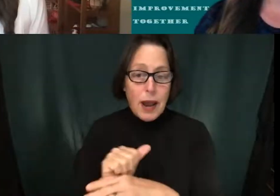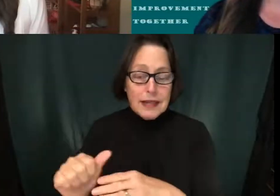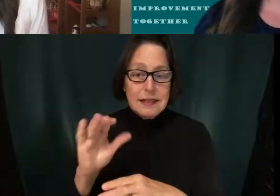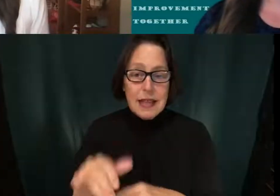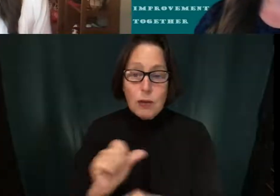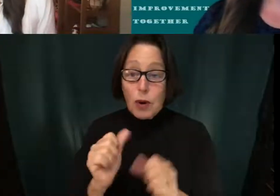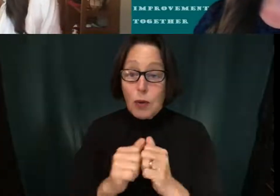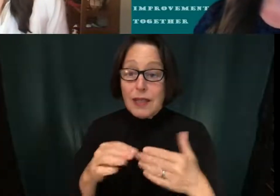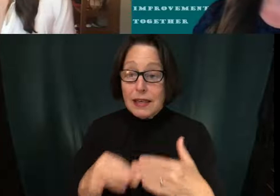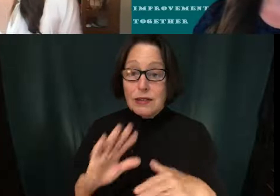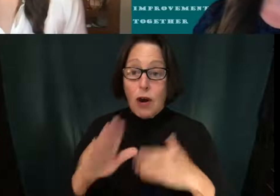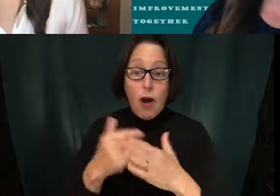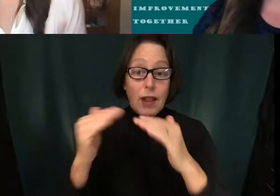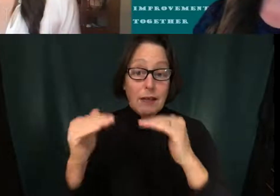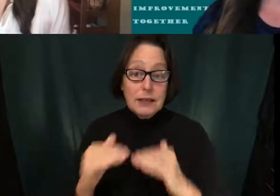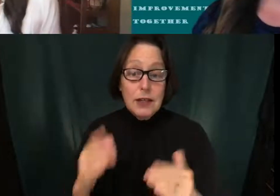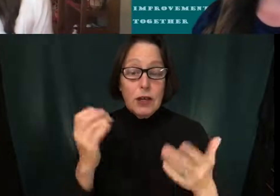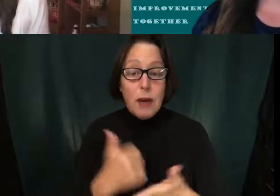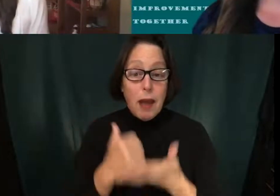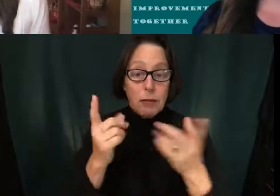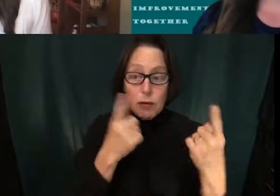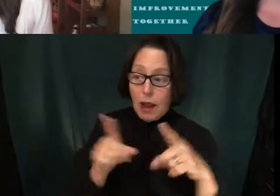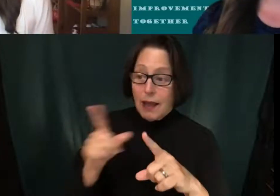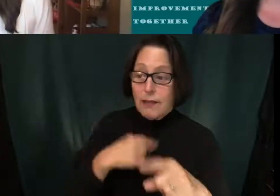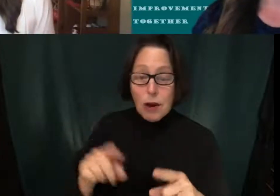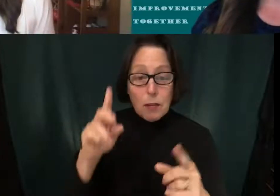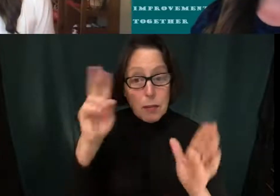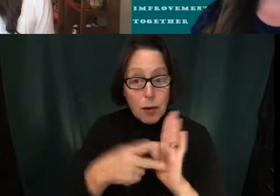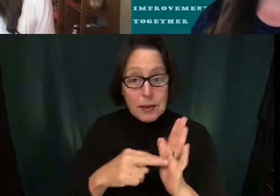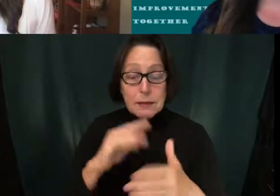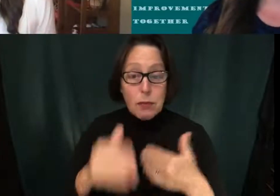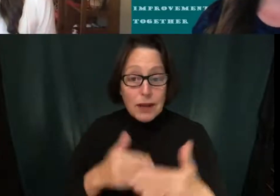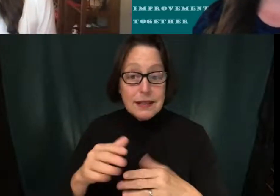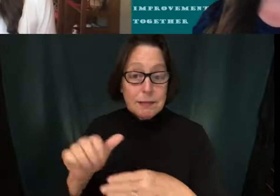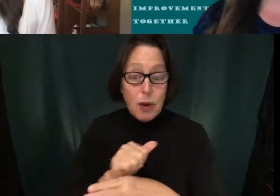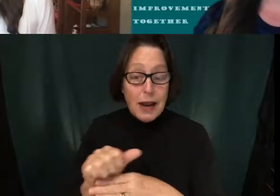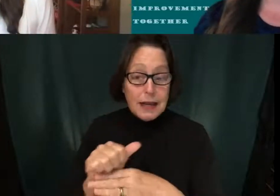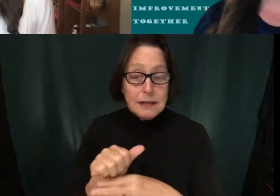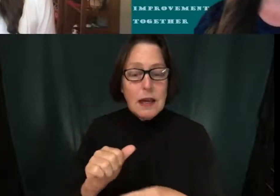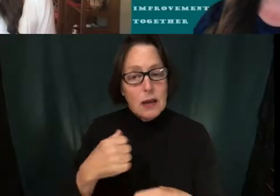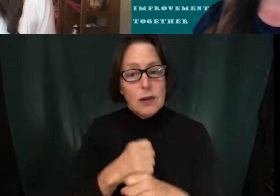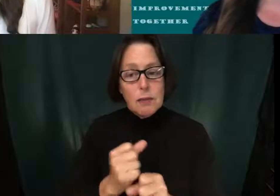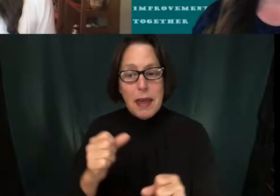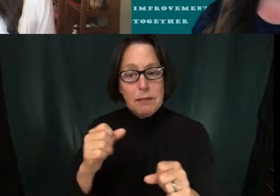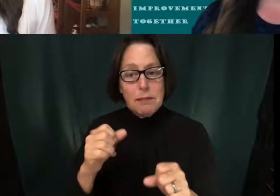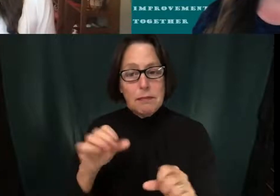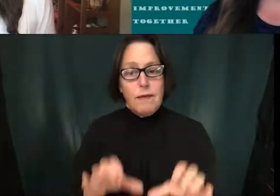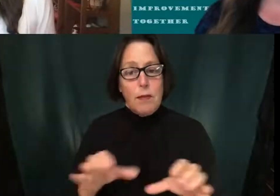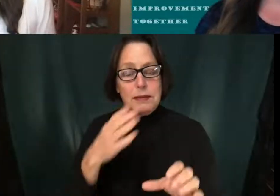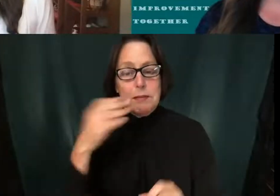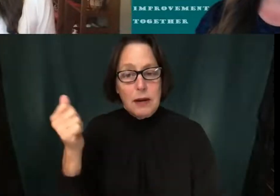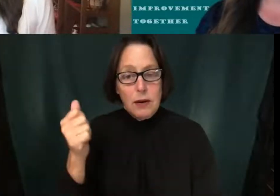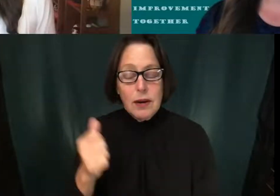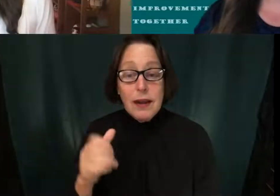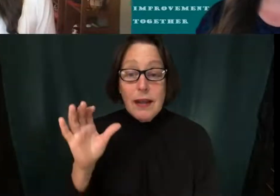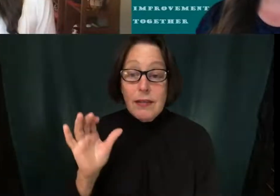all levels to connect and align their purpose, process, and practice to achieve higher levels of performance. Katie